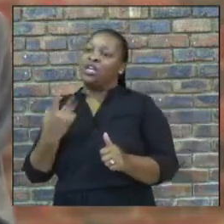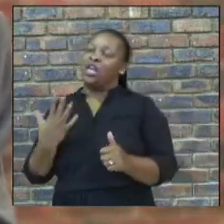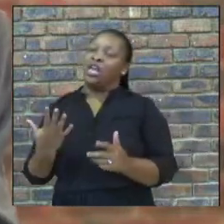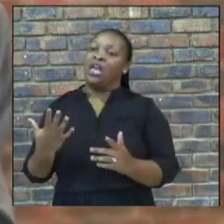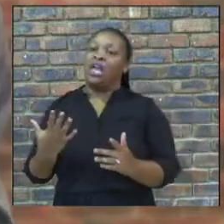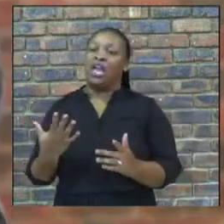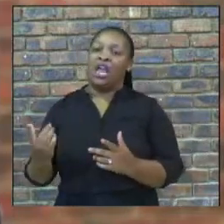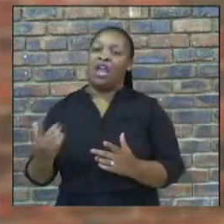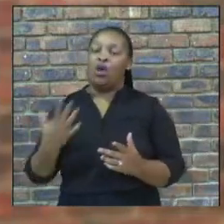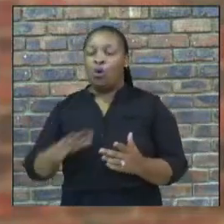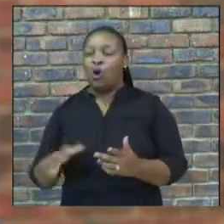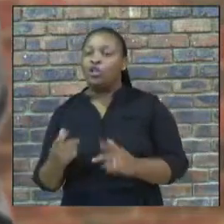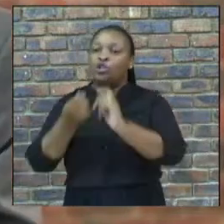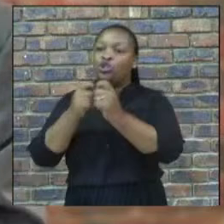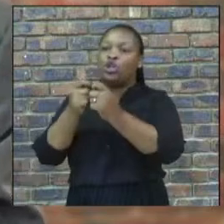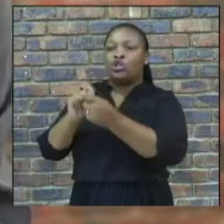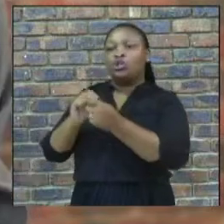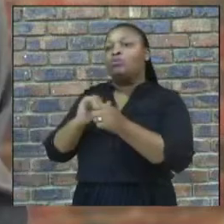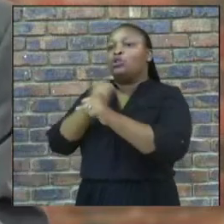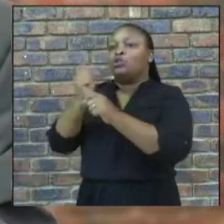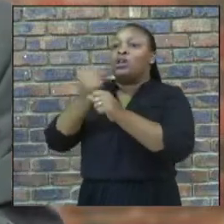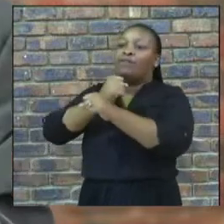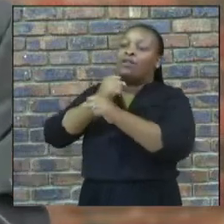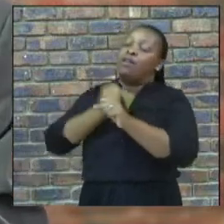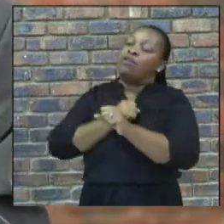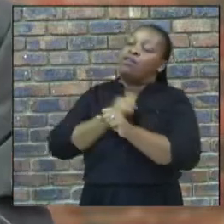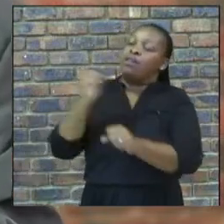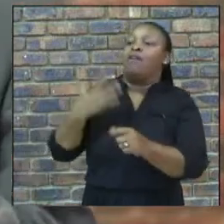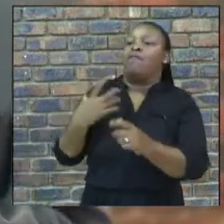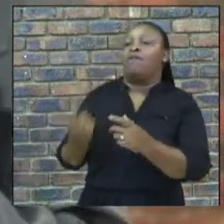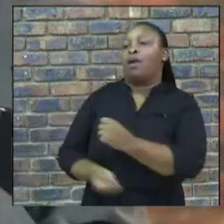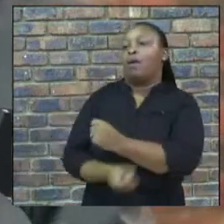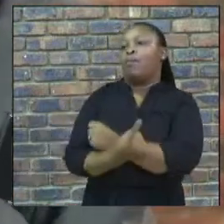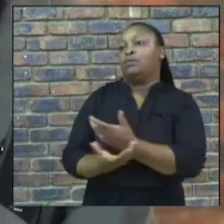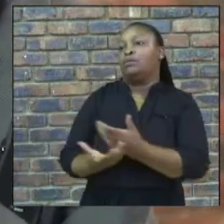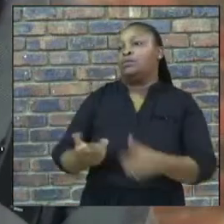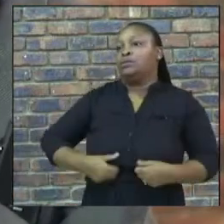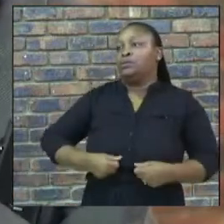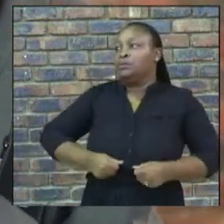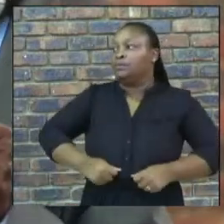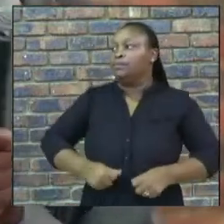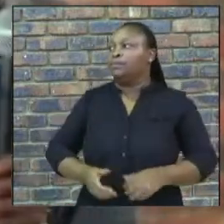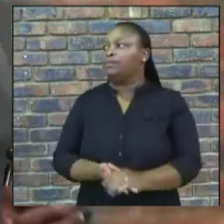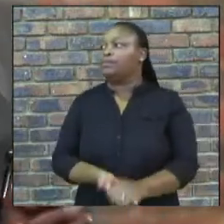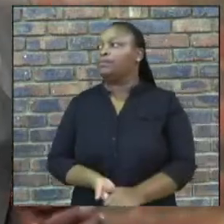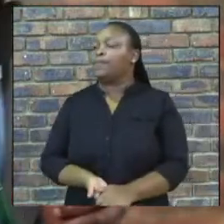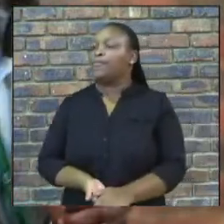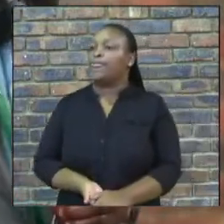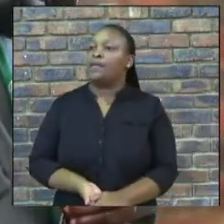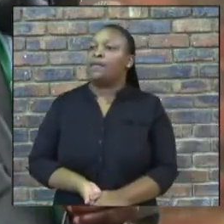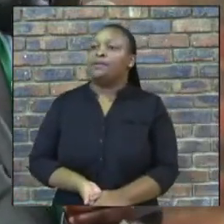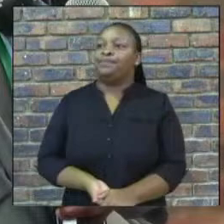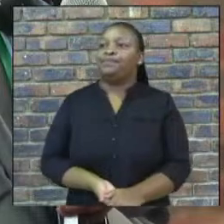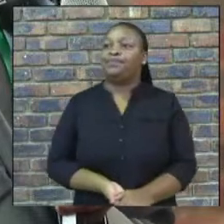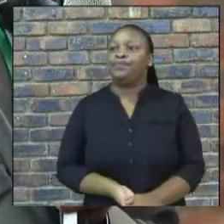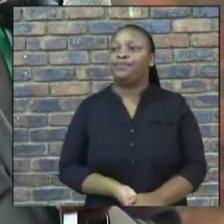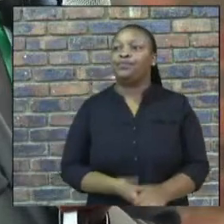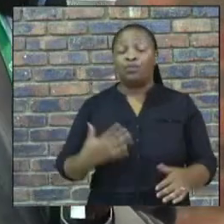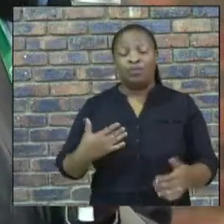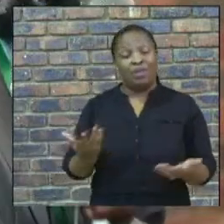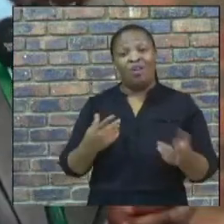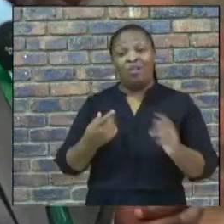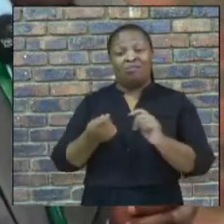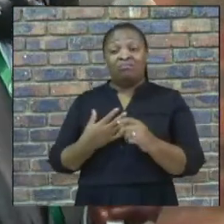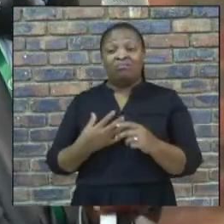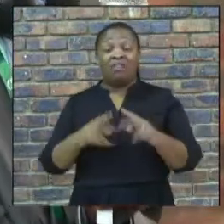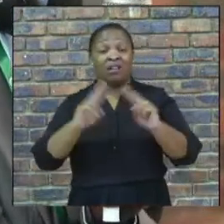businessman of pricing, financing, marketing? Nobody cares about it. So what is the difference in this one?